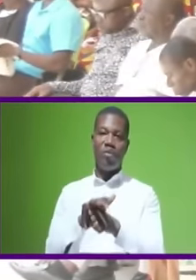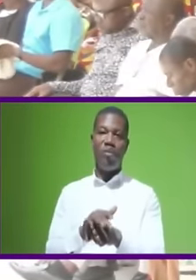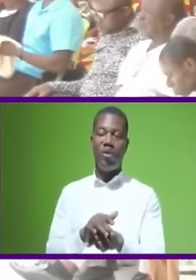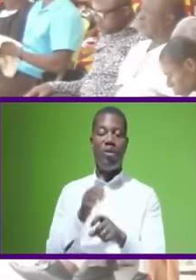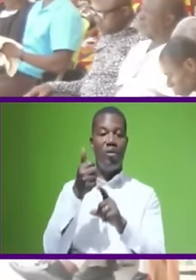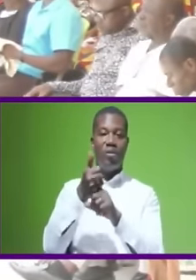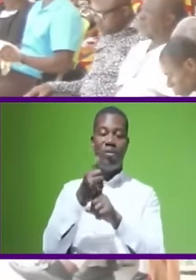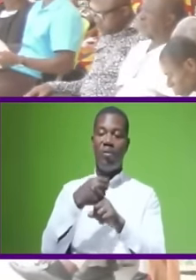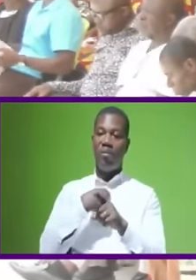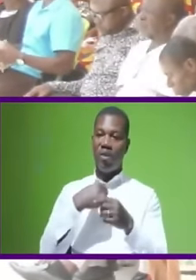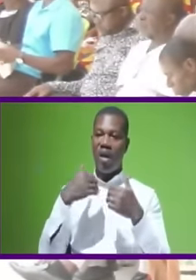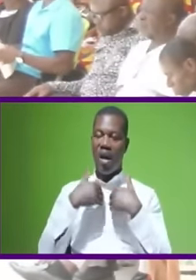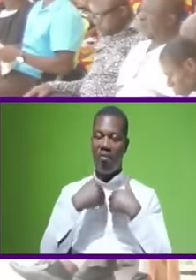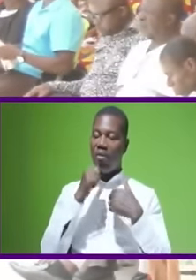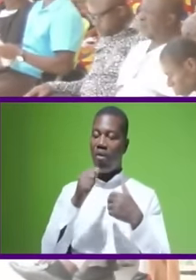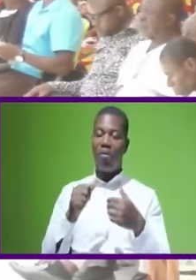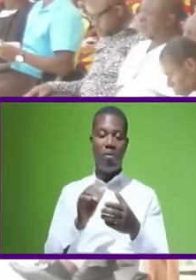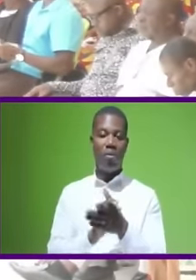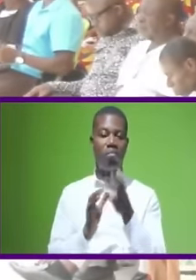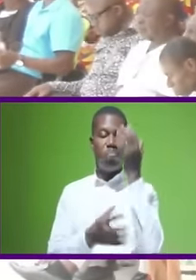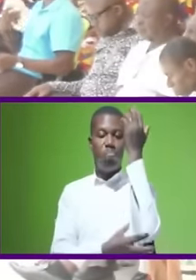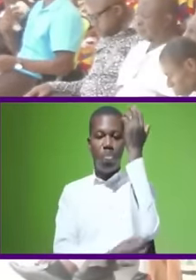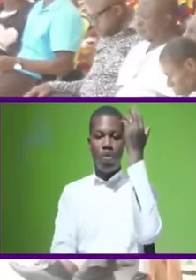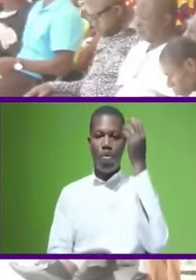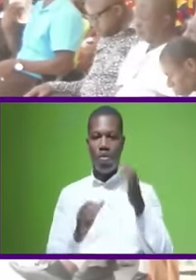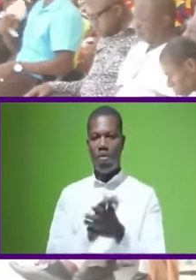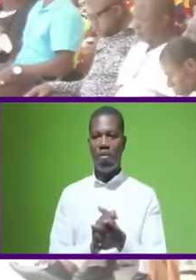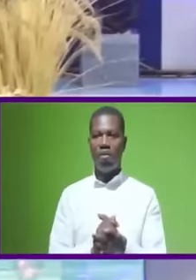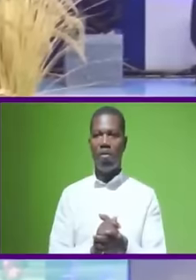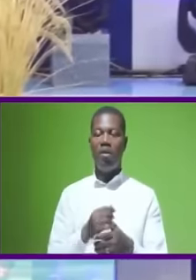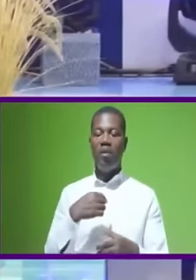because I am not tattered.